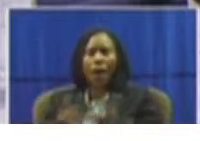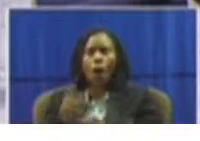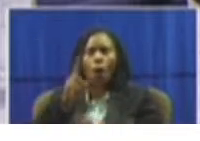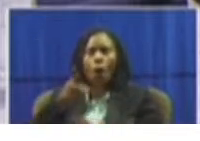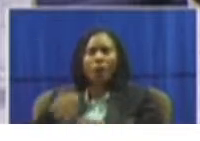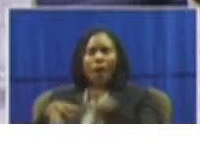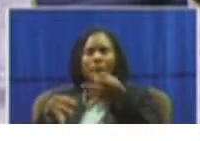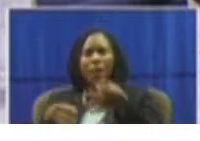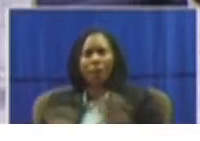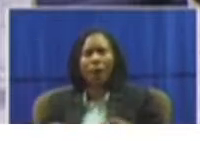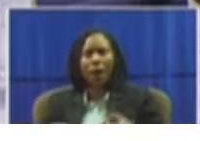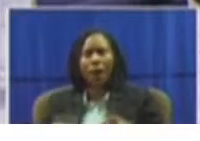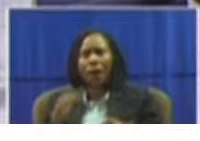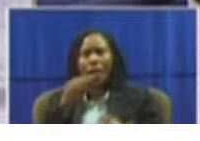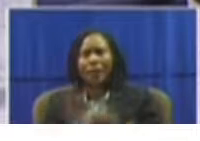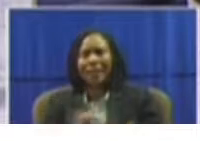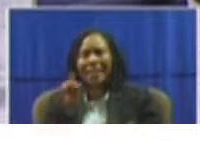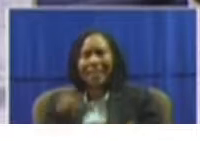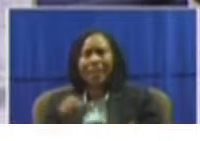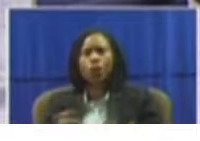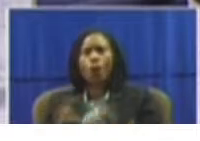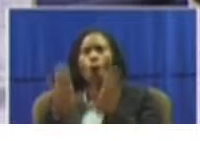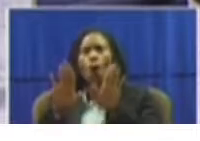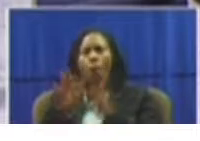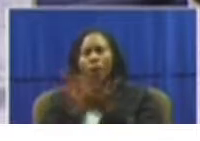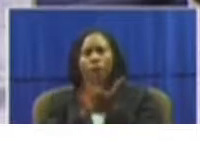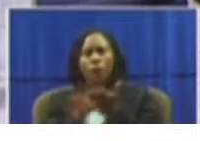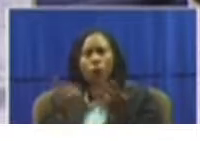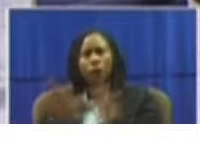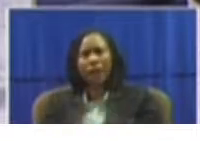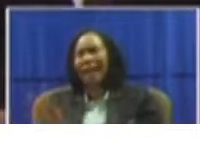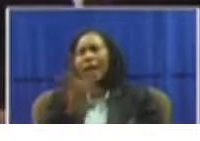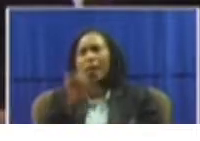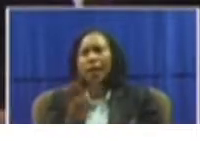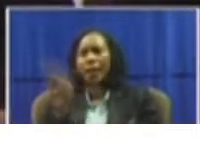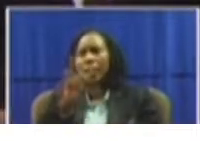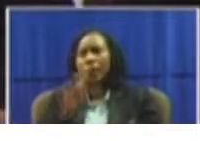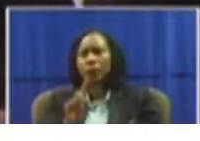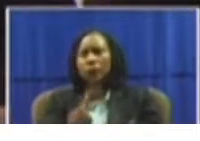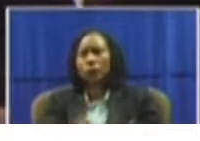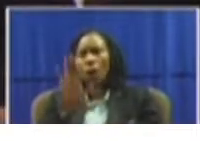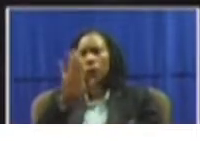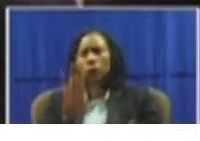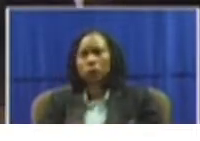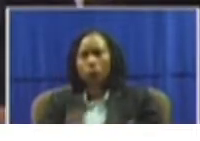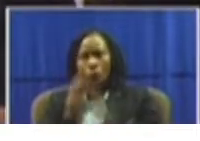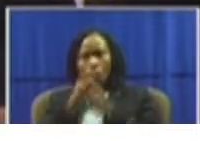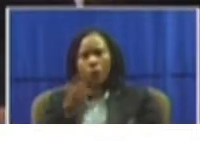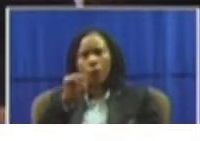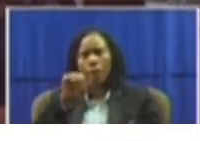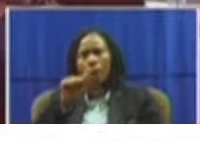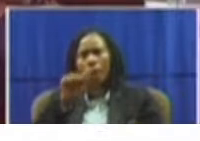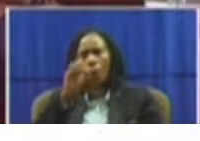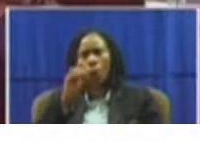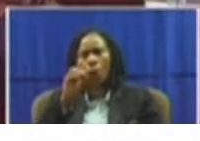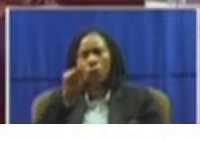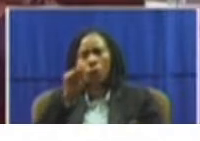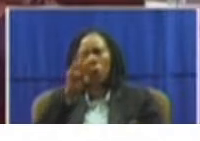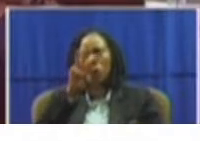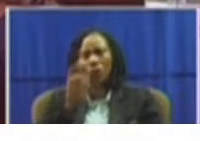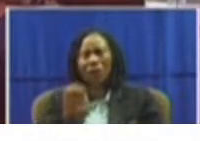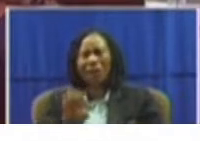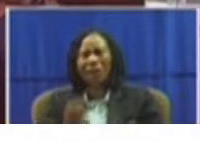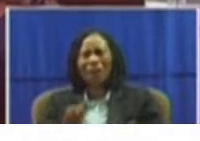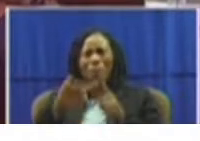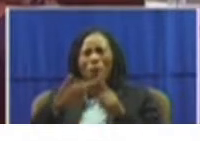it will be an open vote. That is the Speaker's discretion. Thank you. Honorable Mautwe. Yes, what is her point of order? Because she's debating